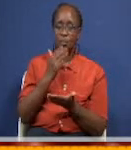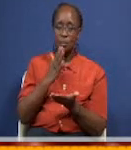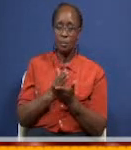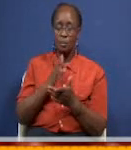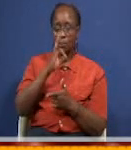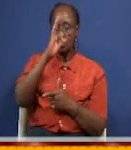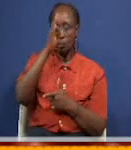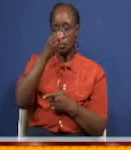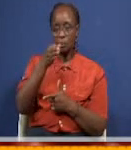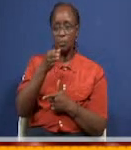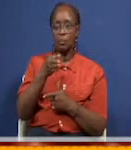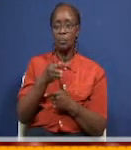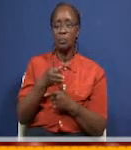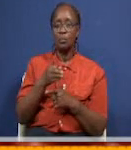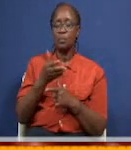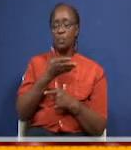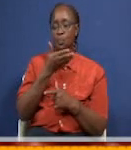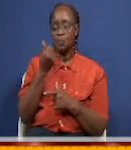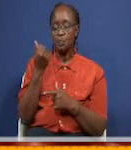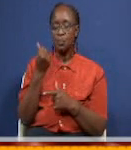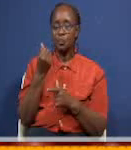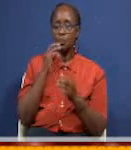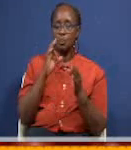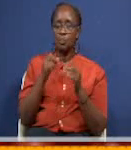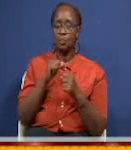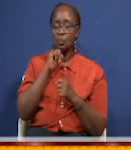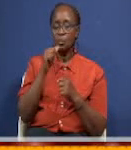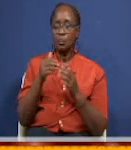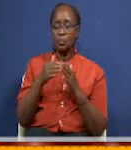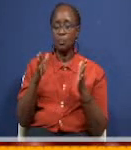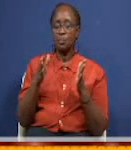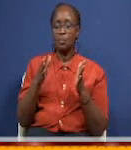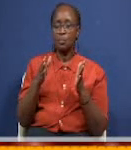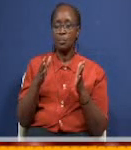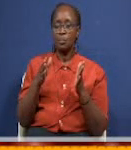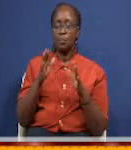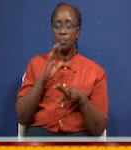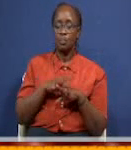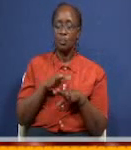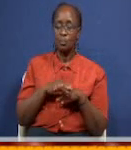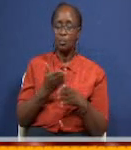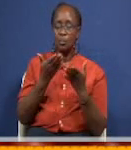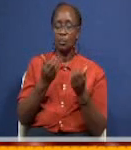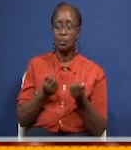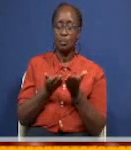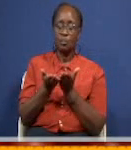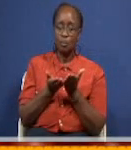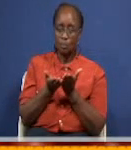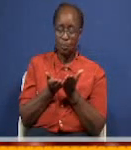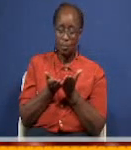future will be bright, if not more bright, Mr. Speaker. And what they need is service